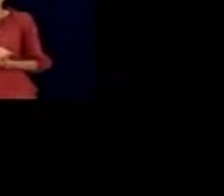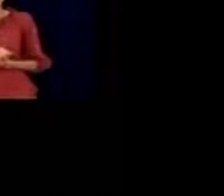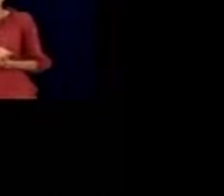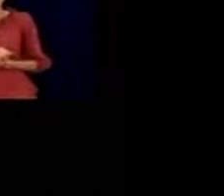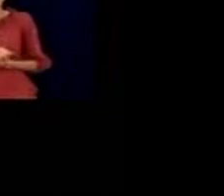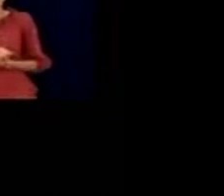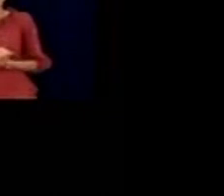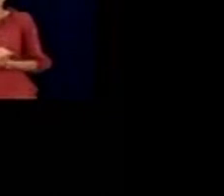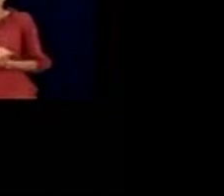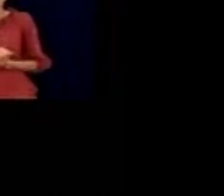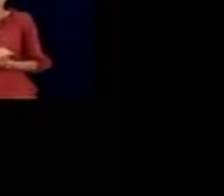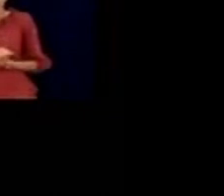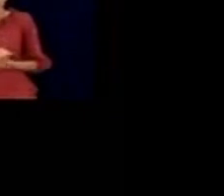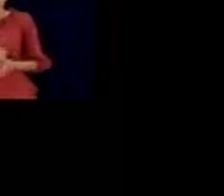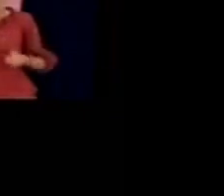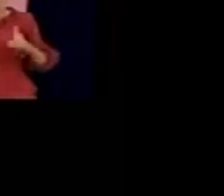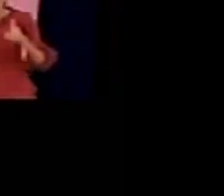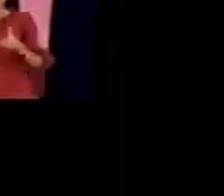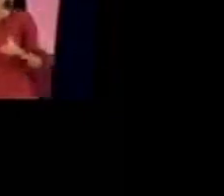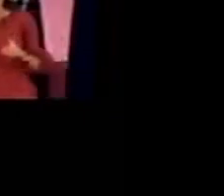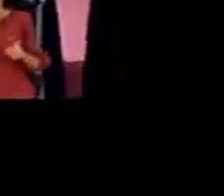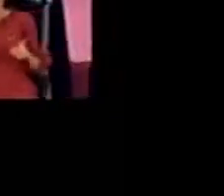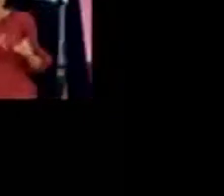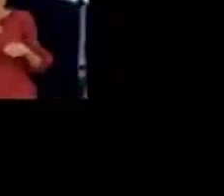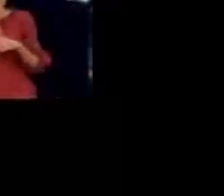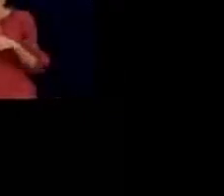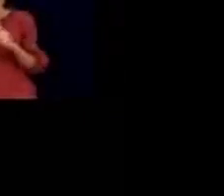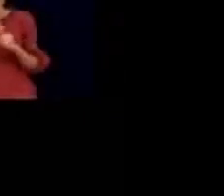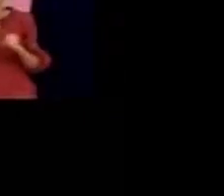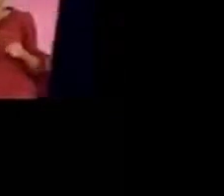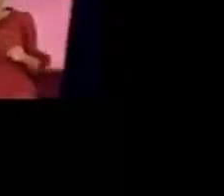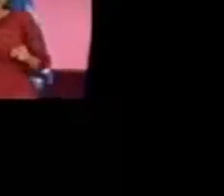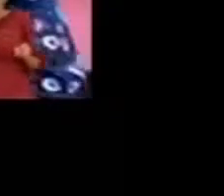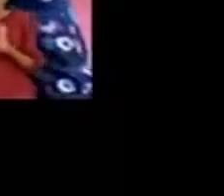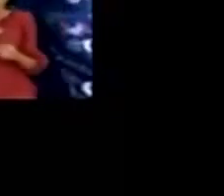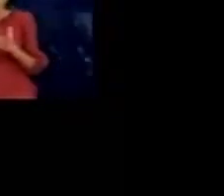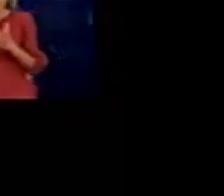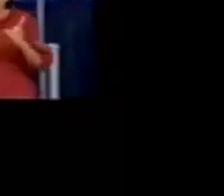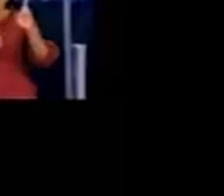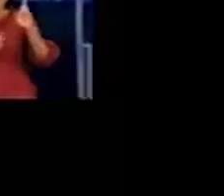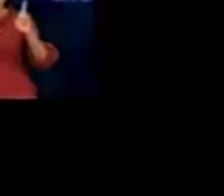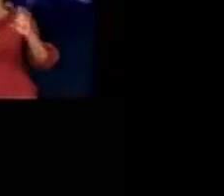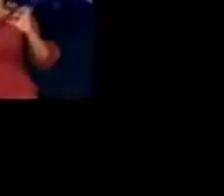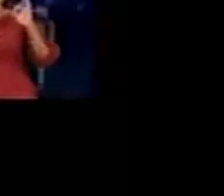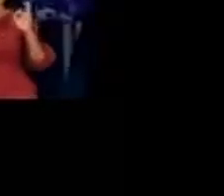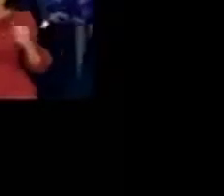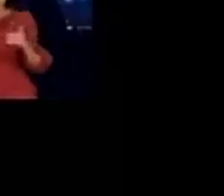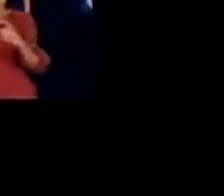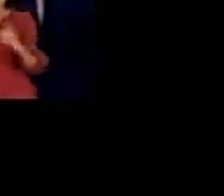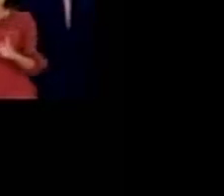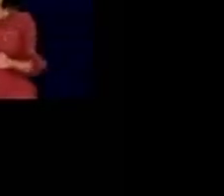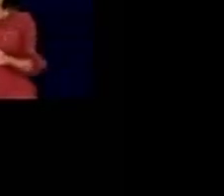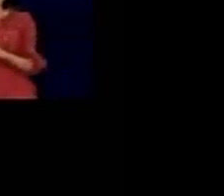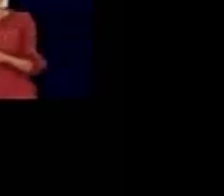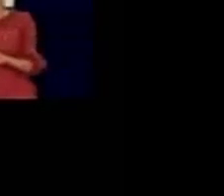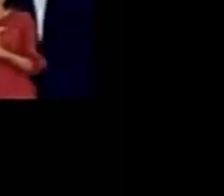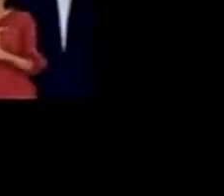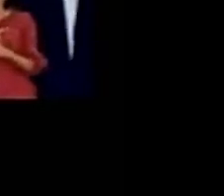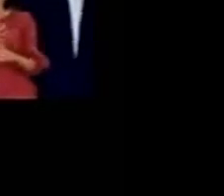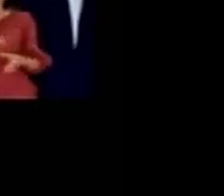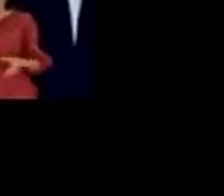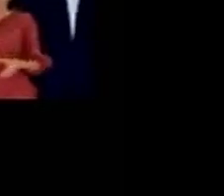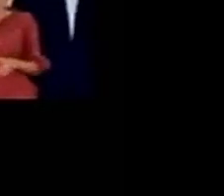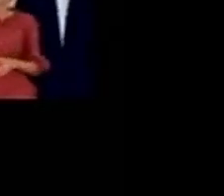cry. You know I made a promise that I intend to keep.